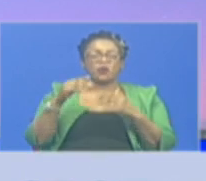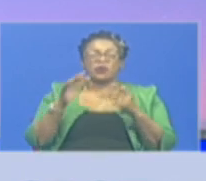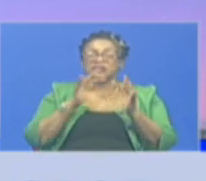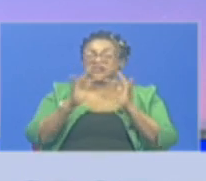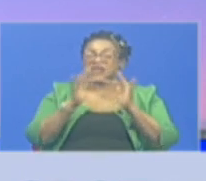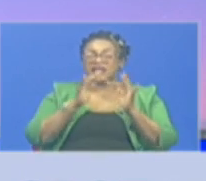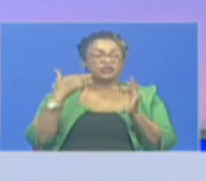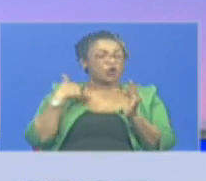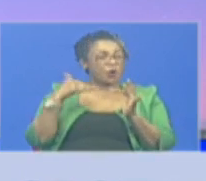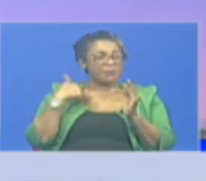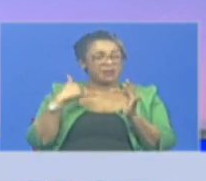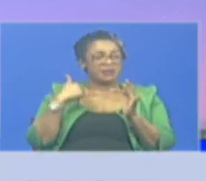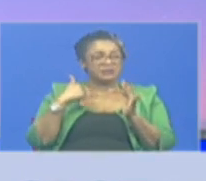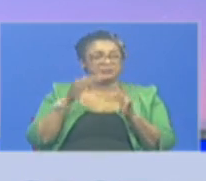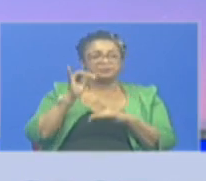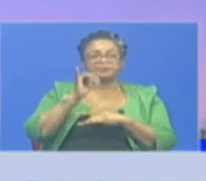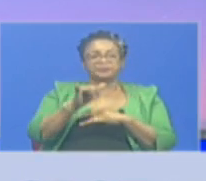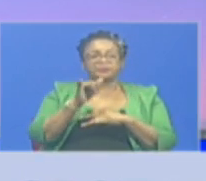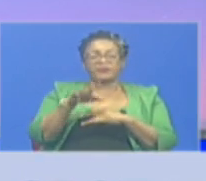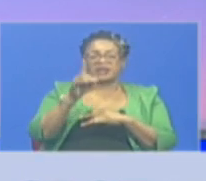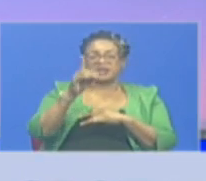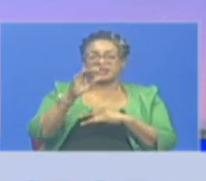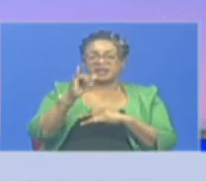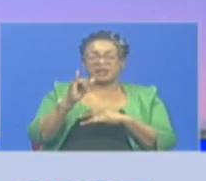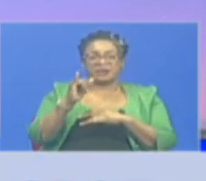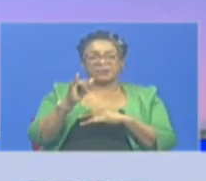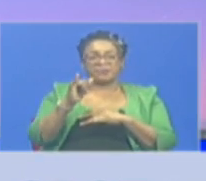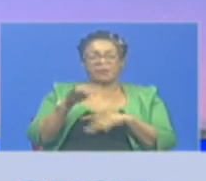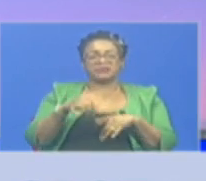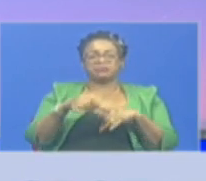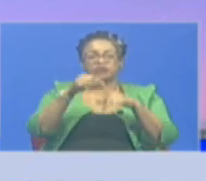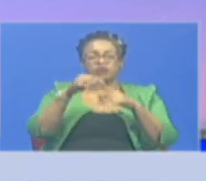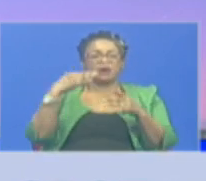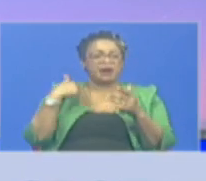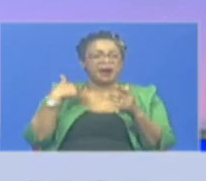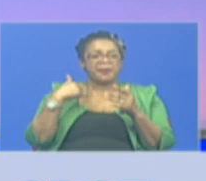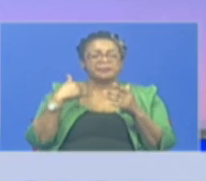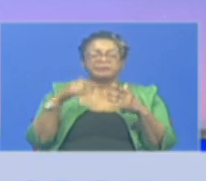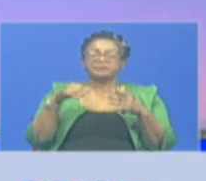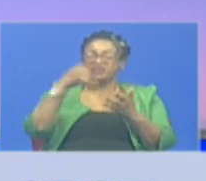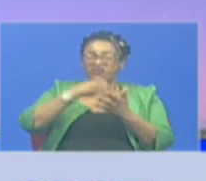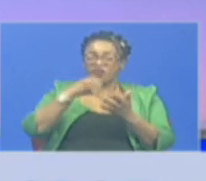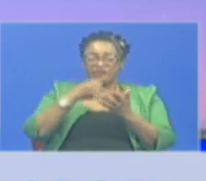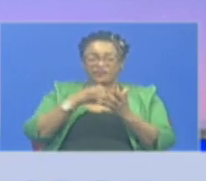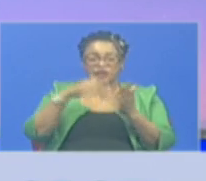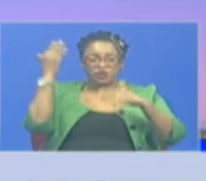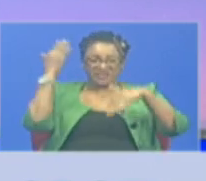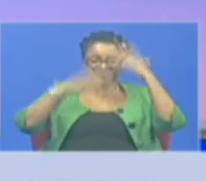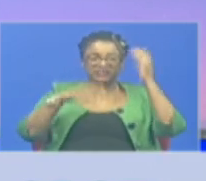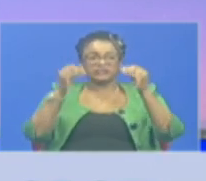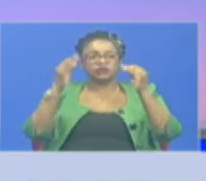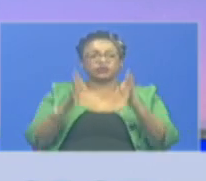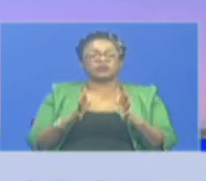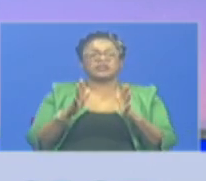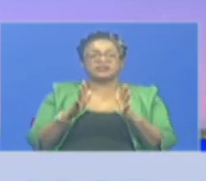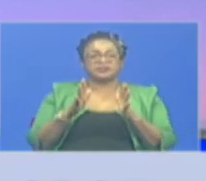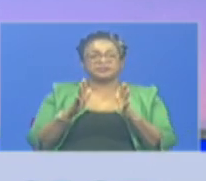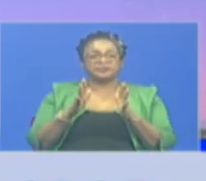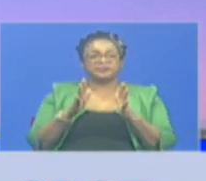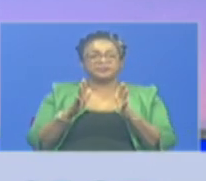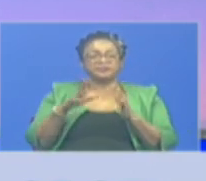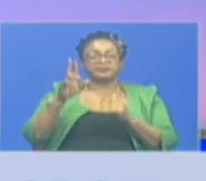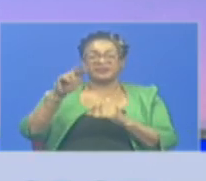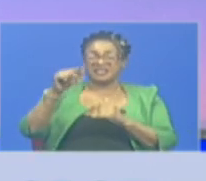crimes, also unearthed by DCI's Special Crimes Unit, involve university students, both past and present. NTV's Seth